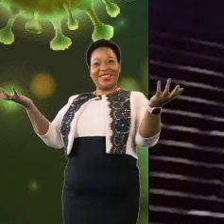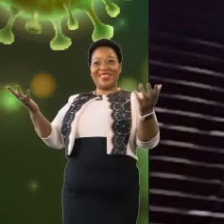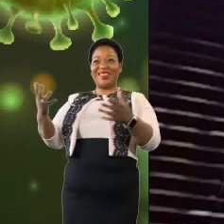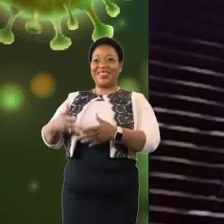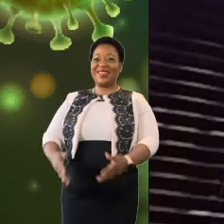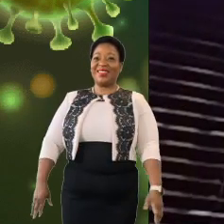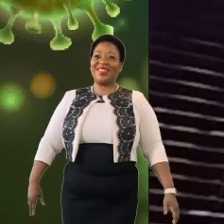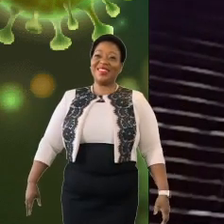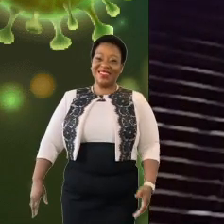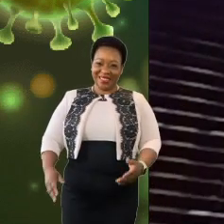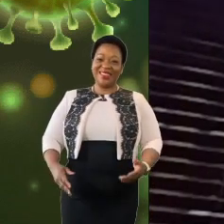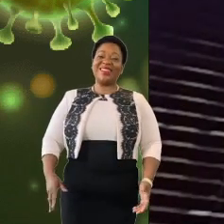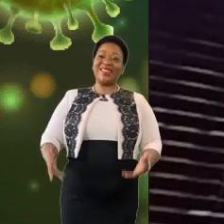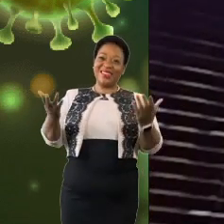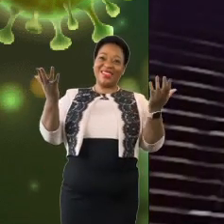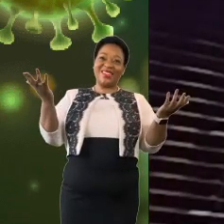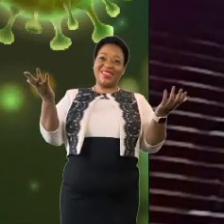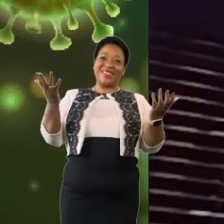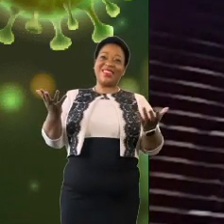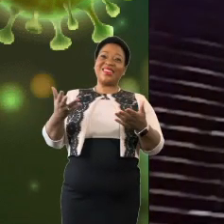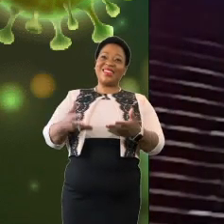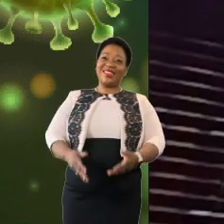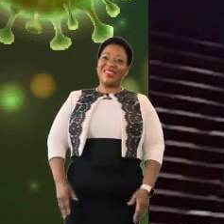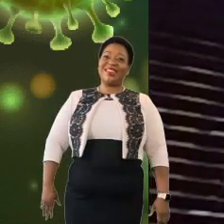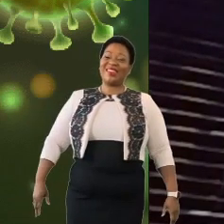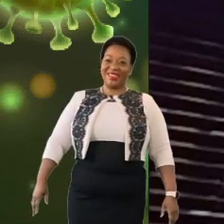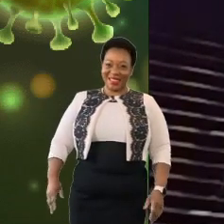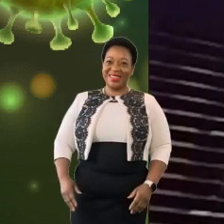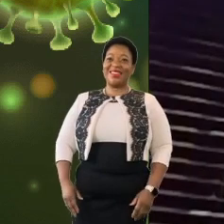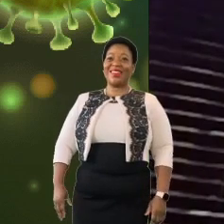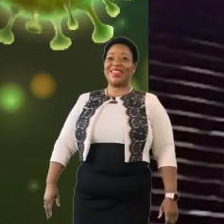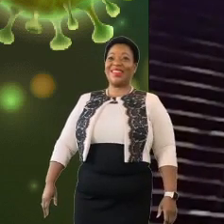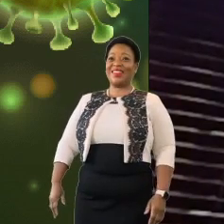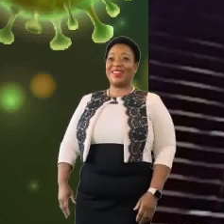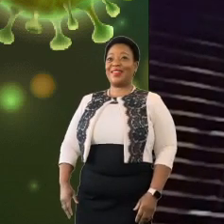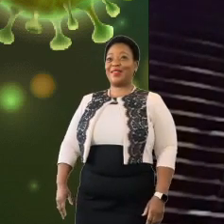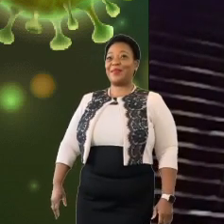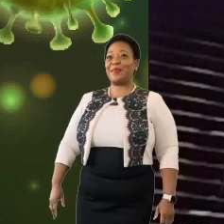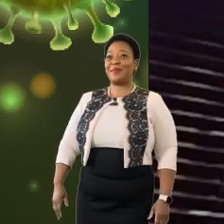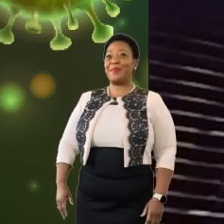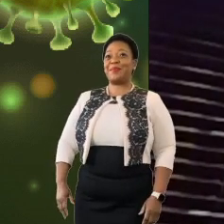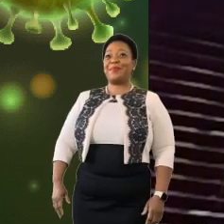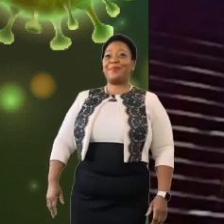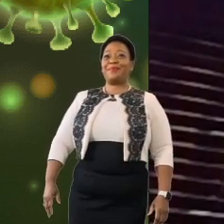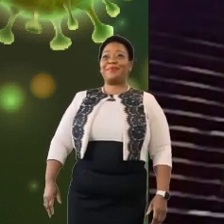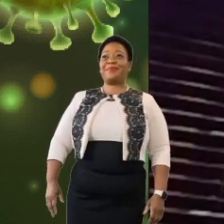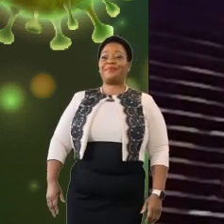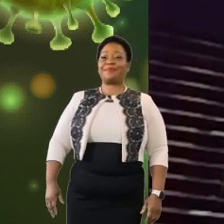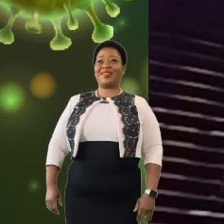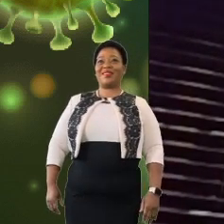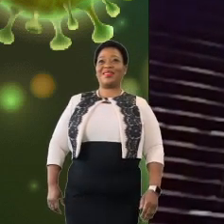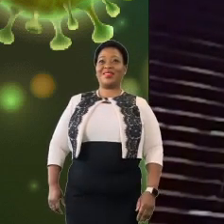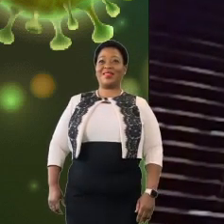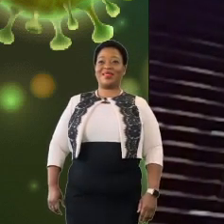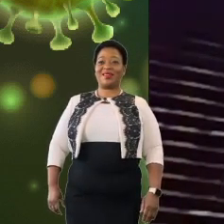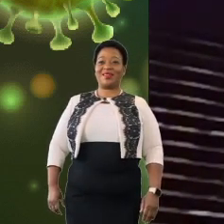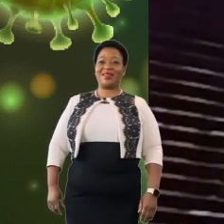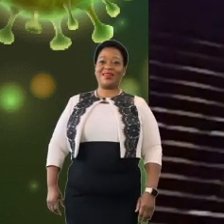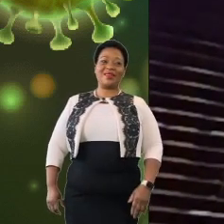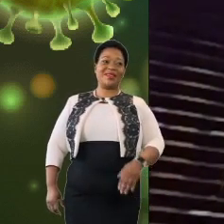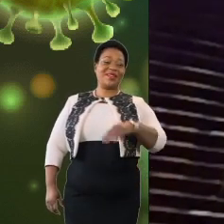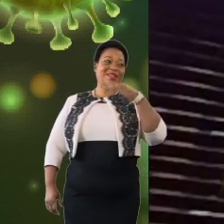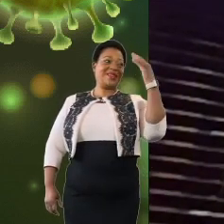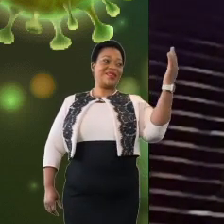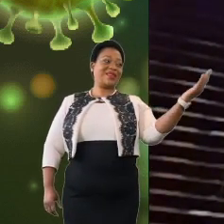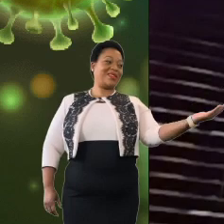jobs that companies are already hiring people on. And that's the kind of